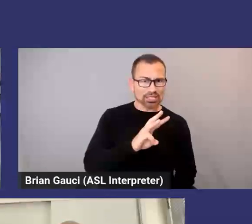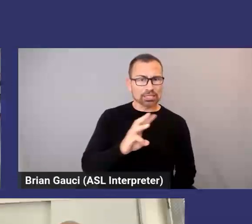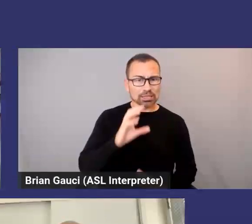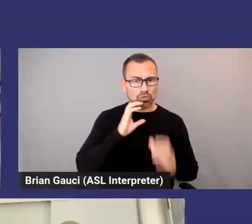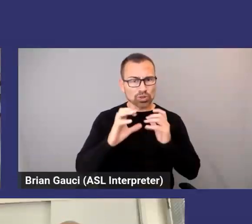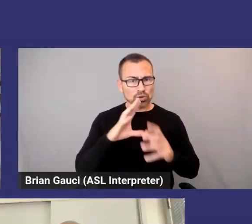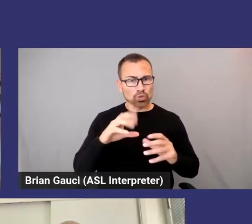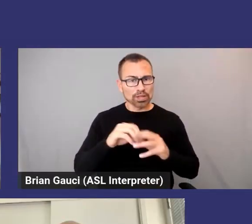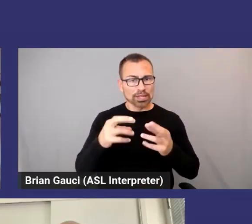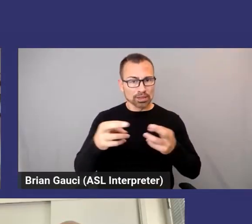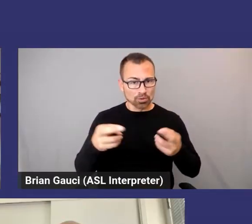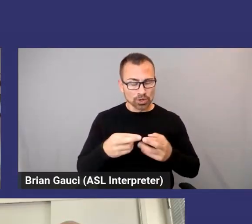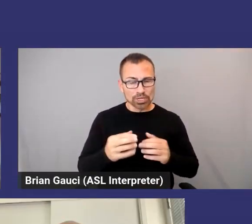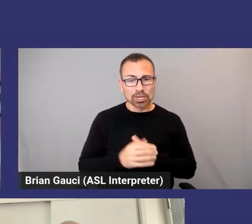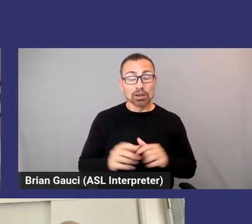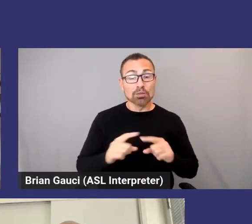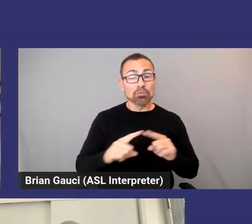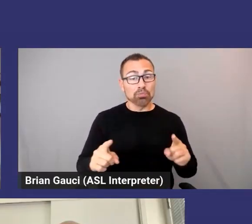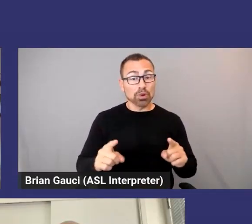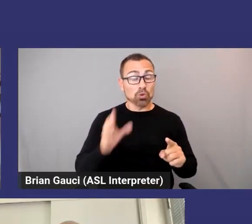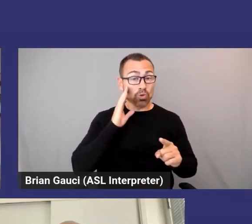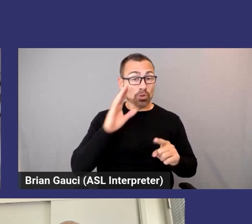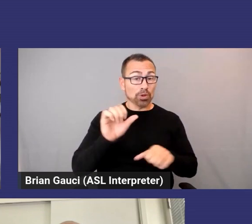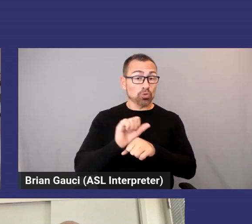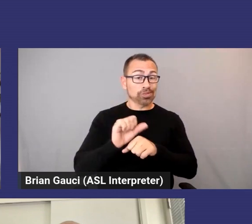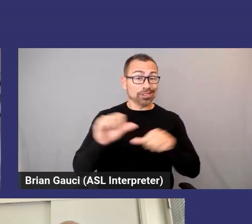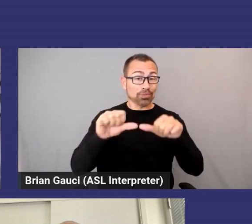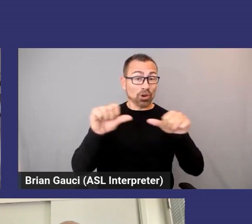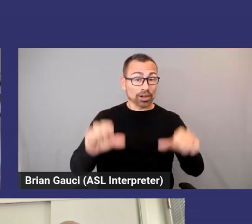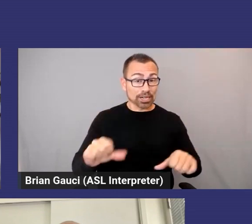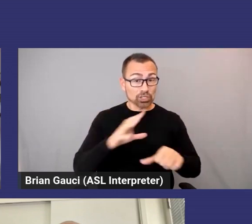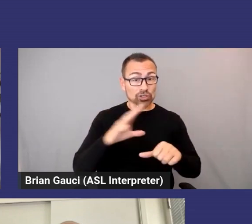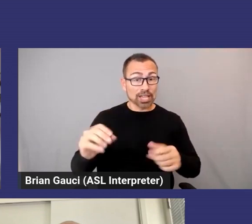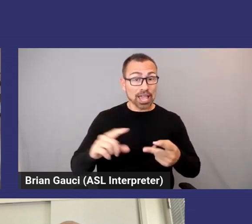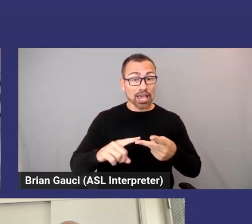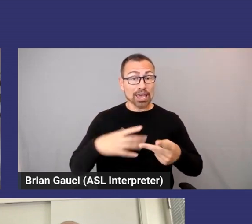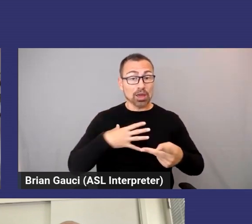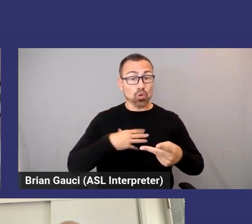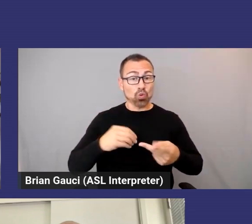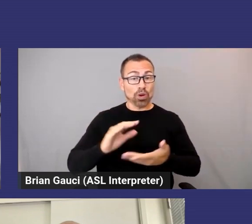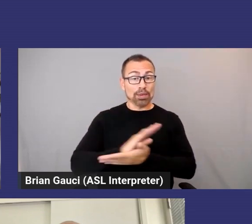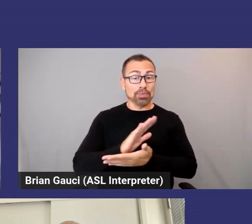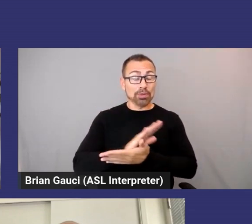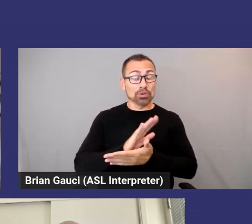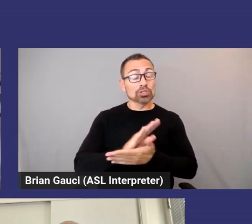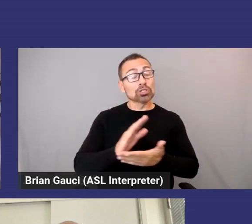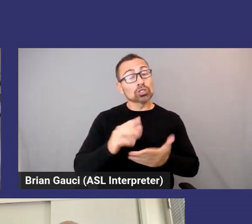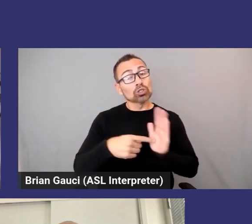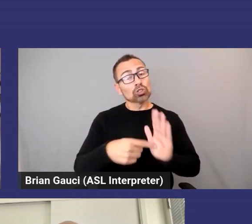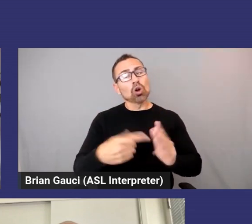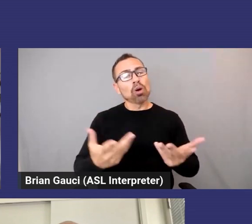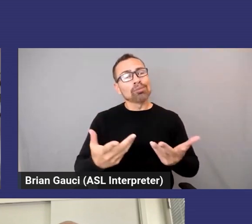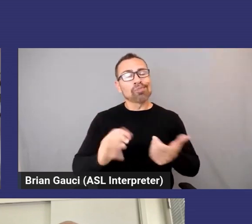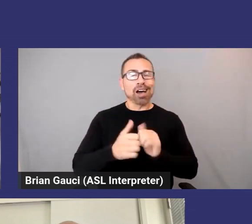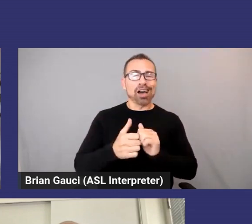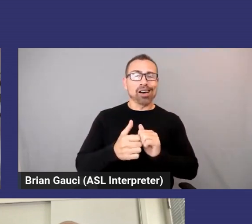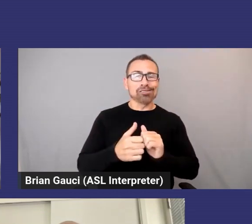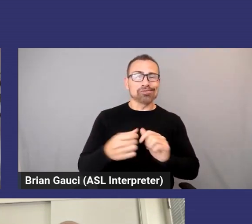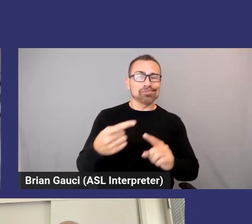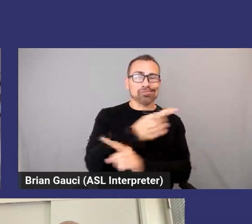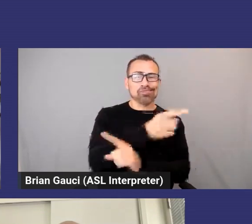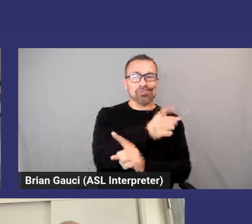We are going to be working on some architectures and white papers to show you kind of how you would do this across region, but we don't have native